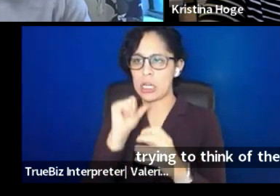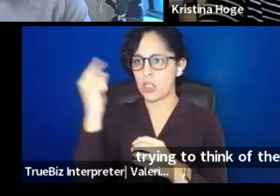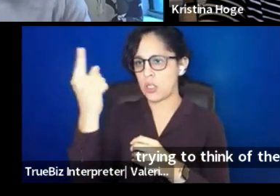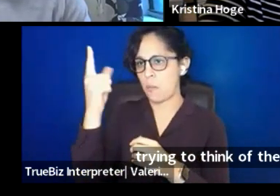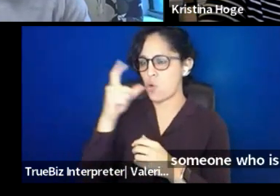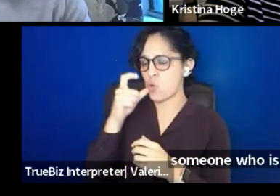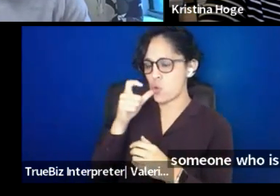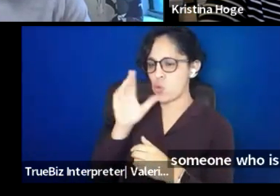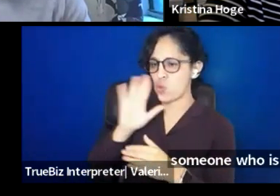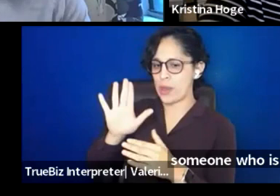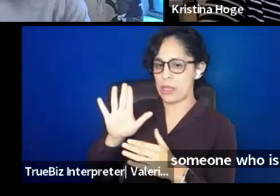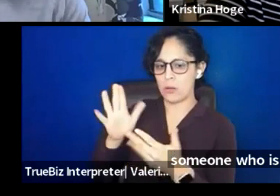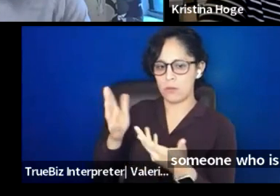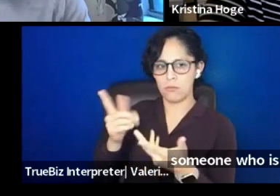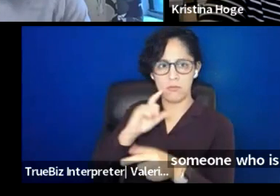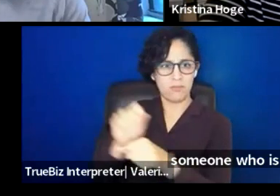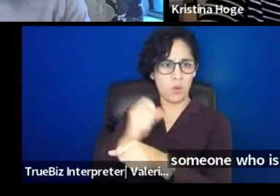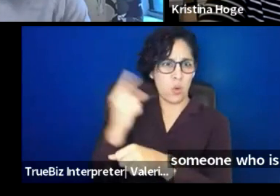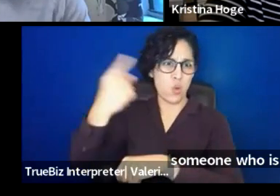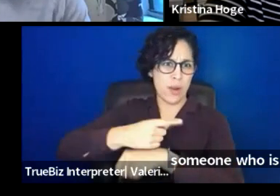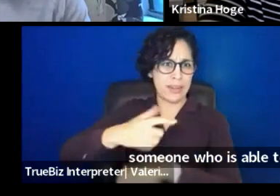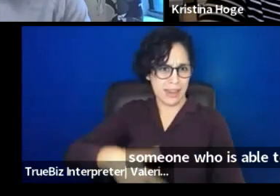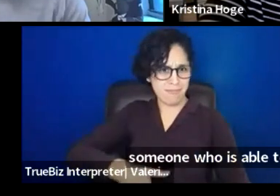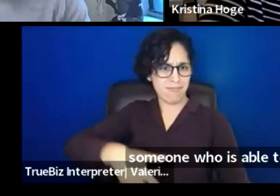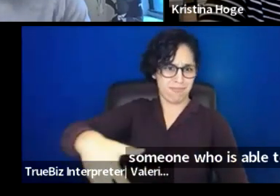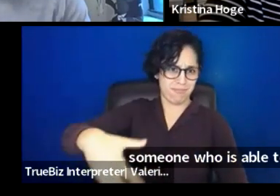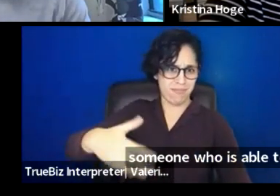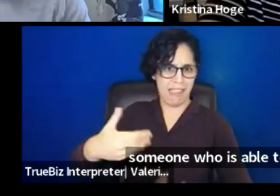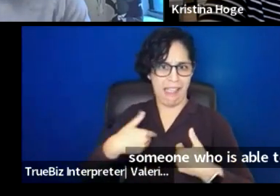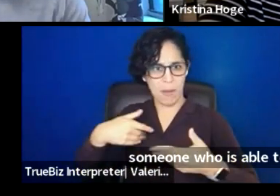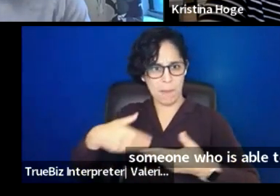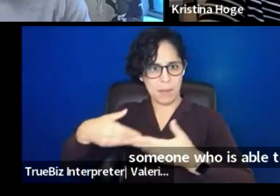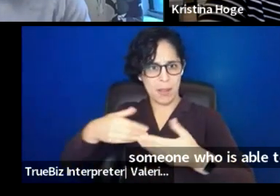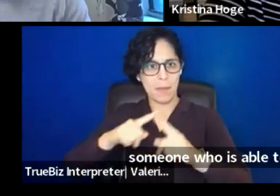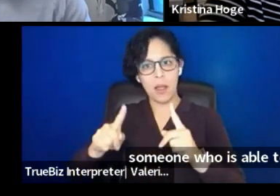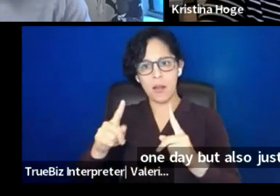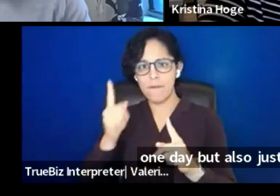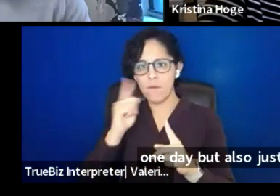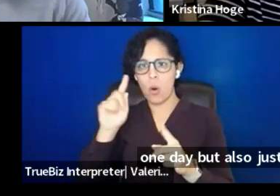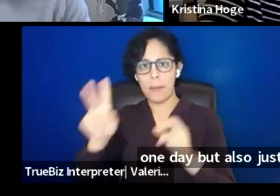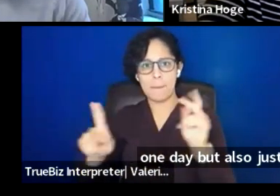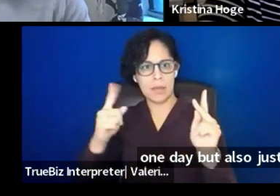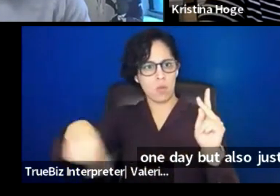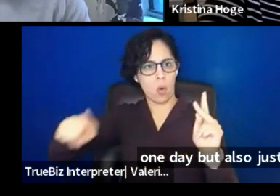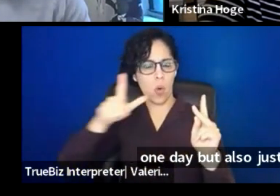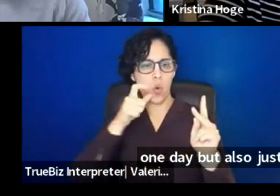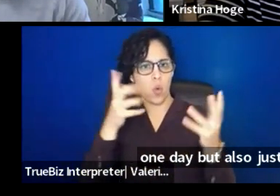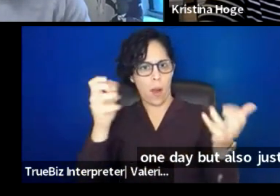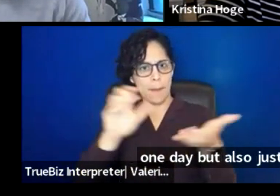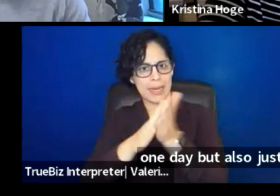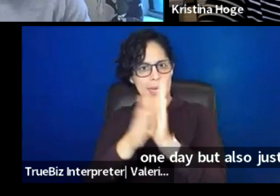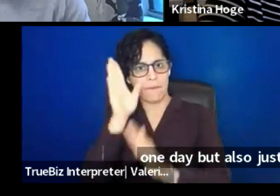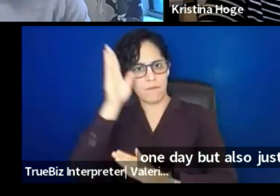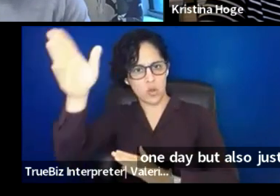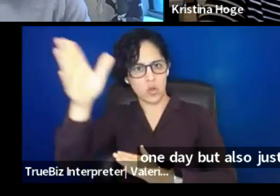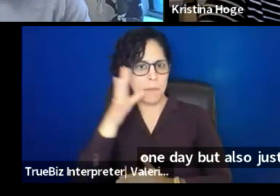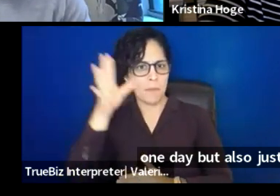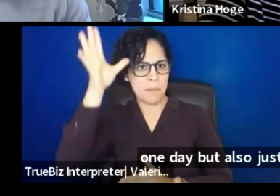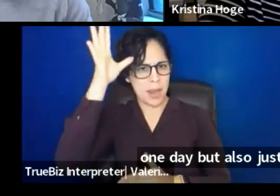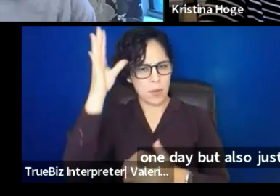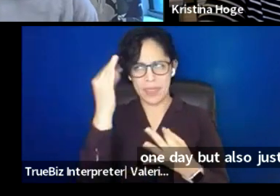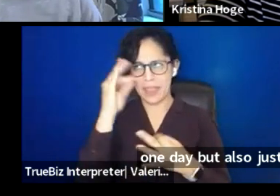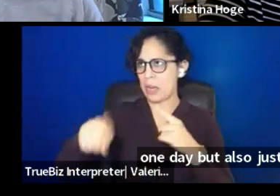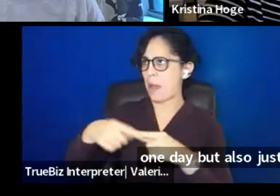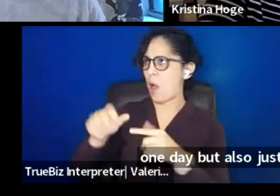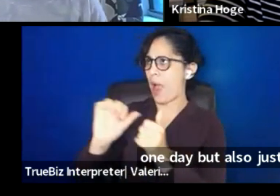who will carry a child one day, but also just for all of us as future parents, like how has the industry kind of trained